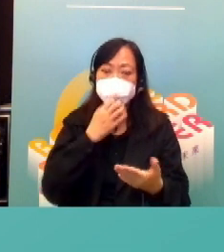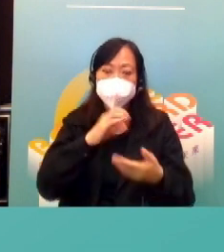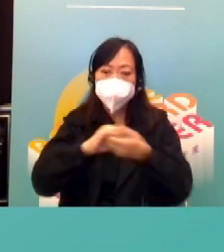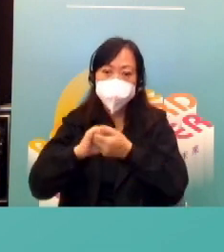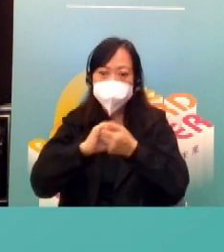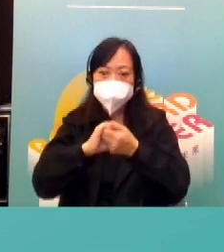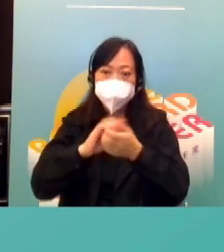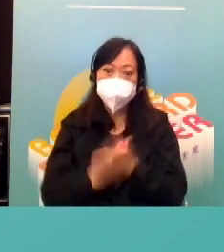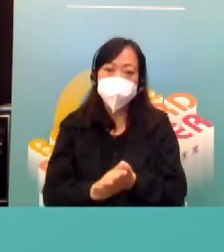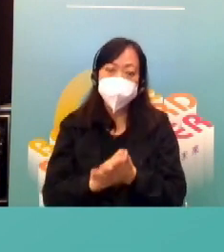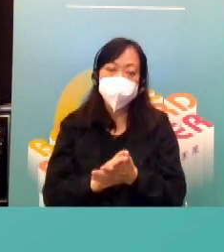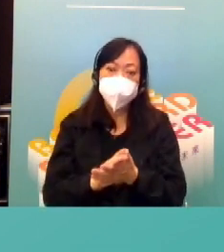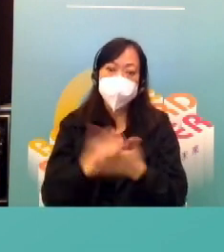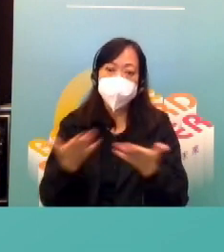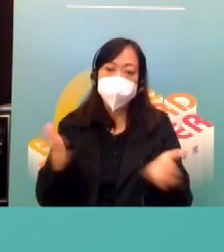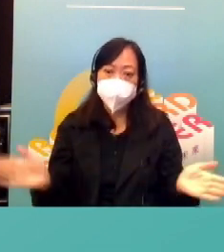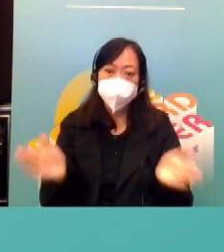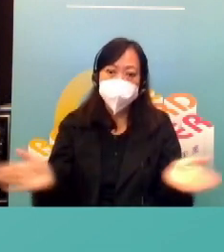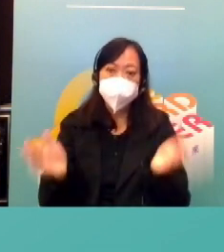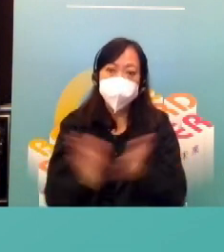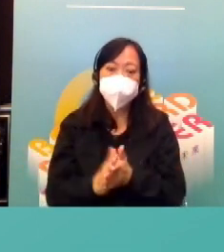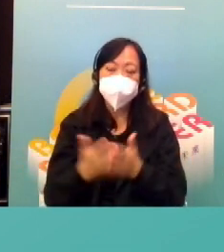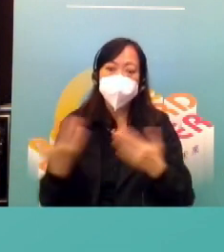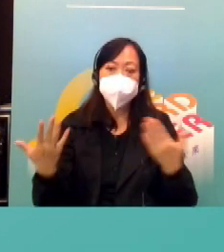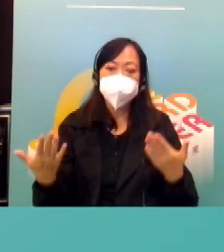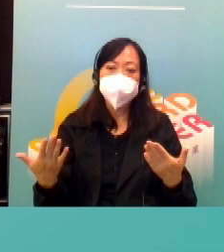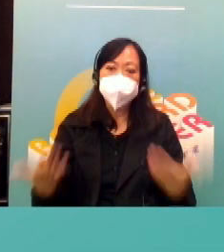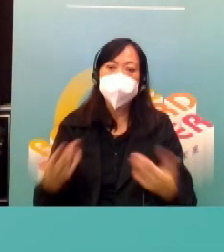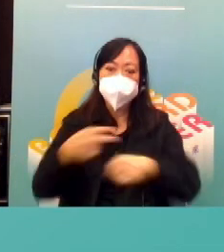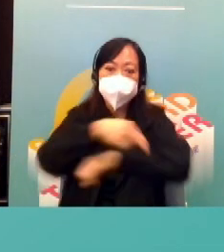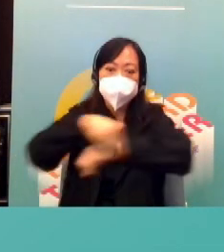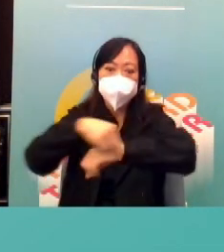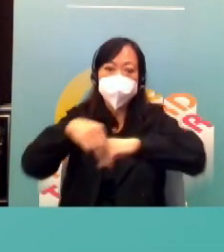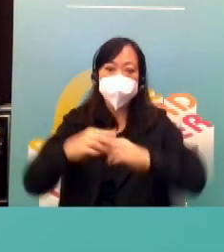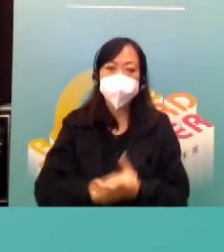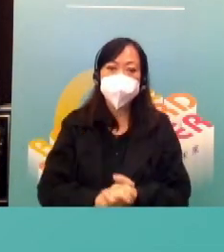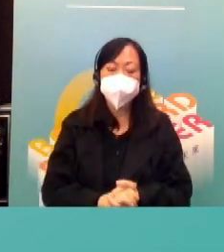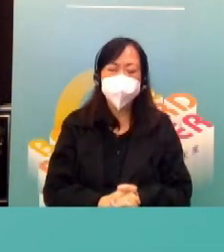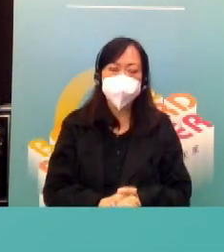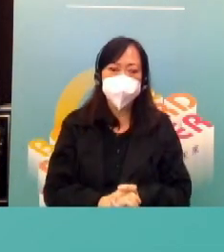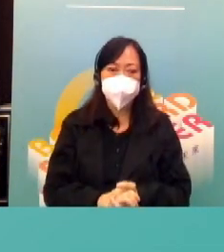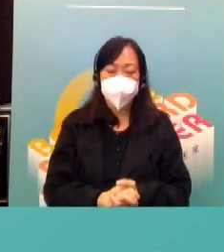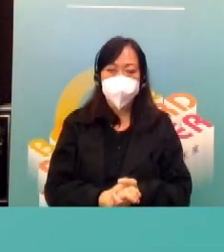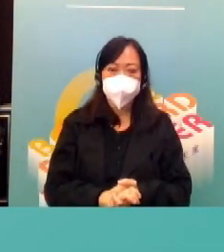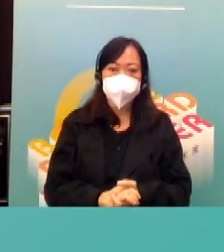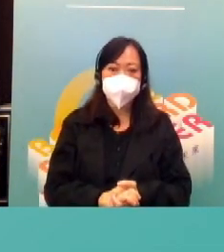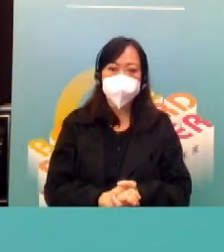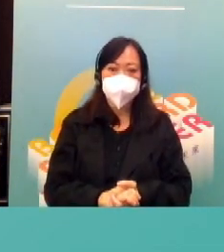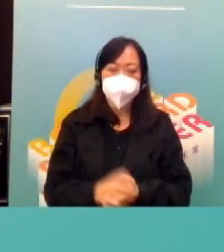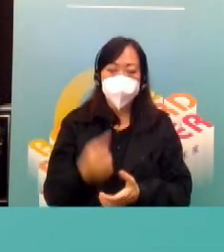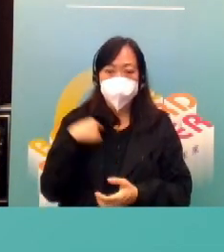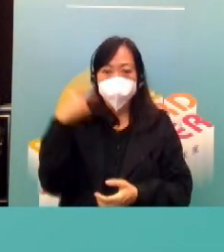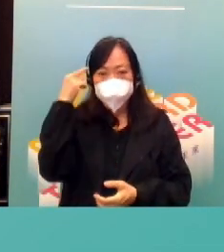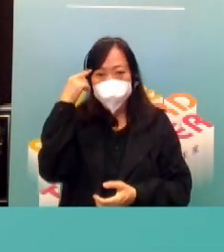different type of business that we're all striving and hoping for. I just want to mention